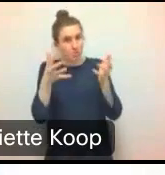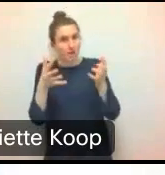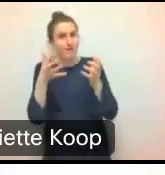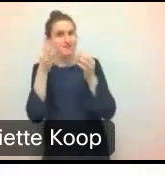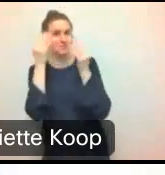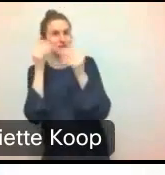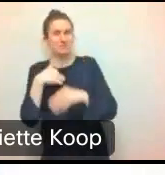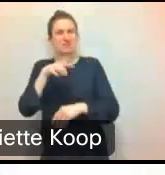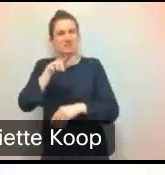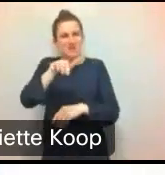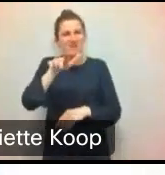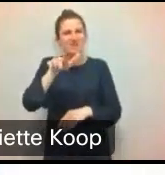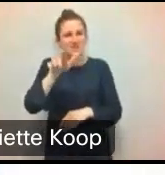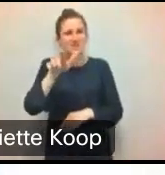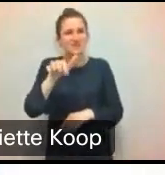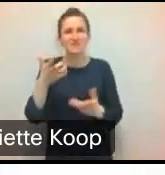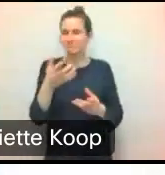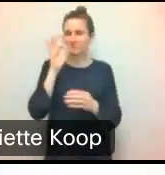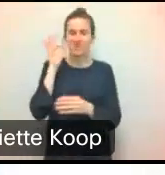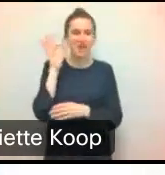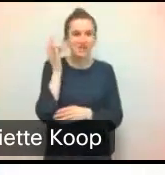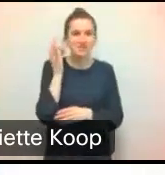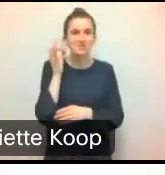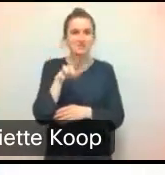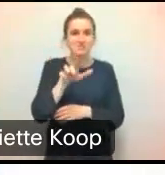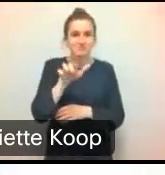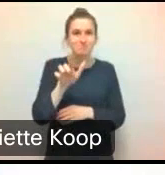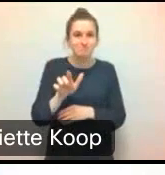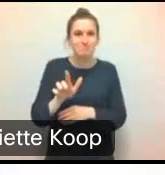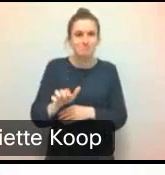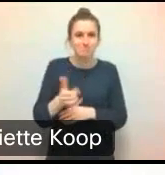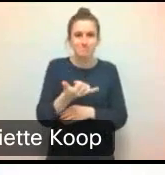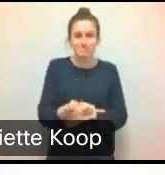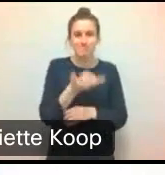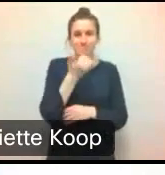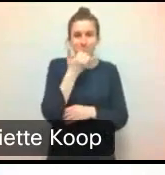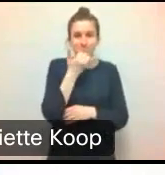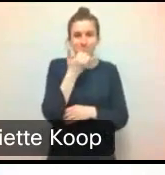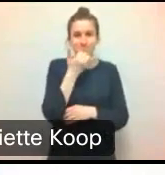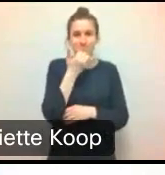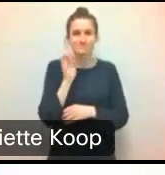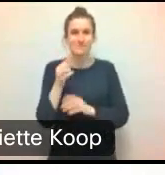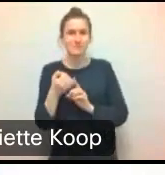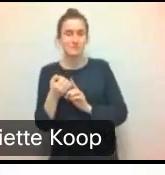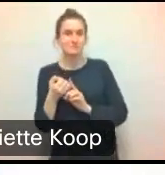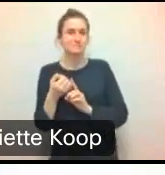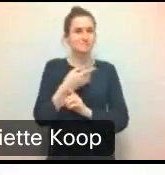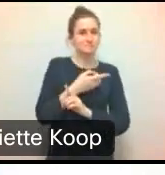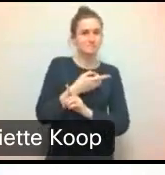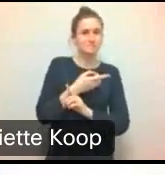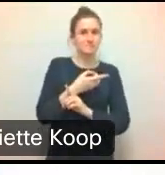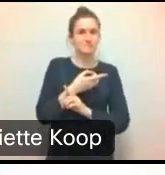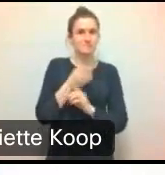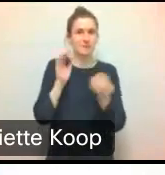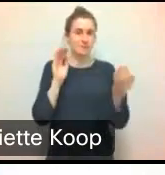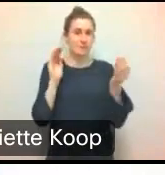keep clicking on information on cats. It's a sort of a off-the-cuff metaphor, but it's part of the reason